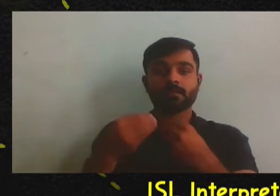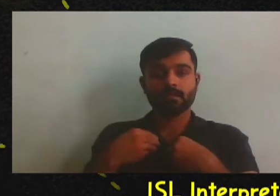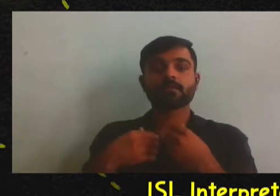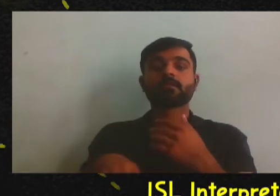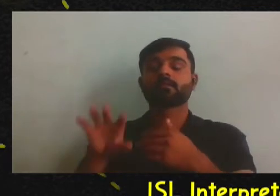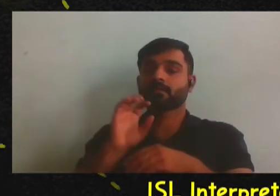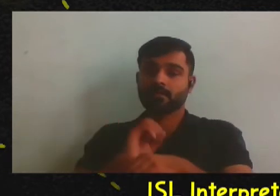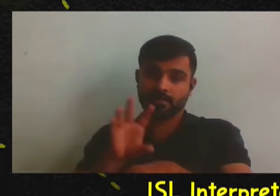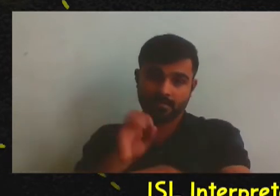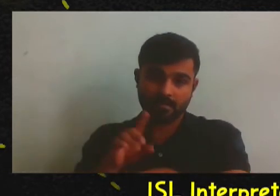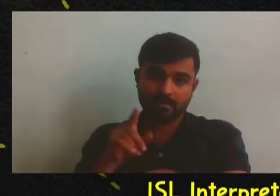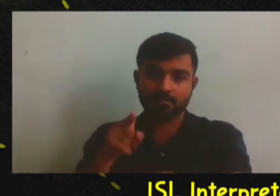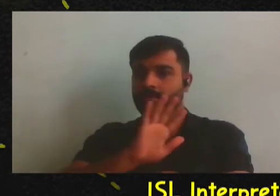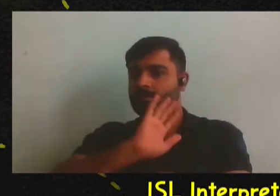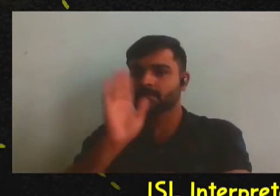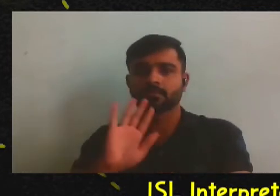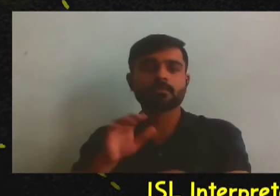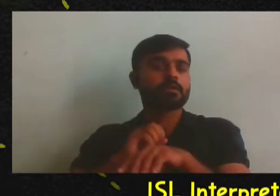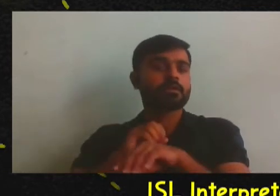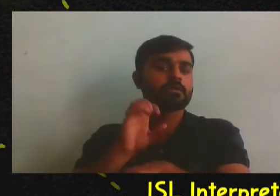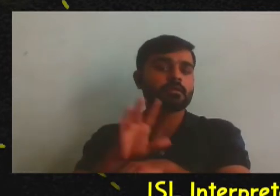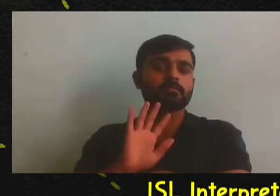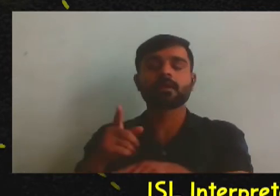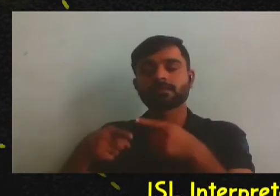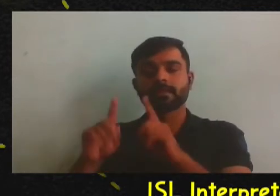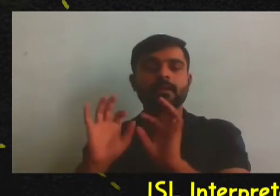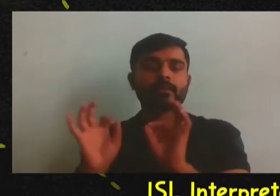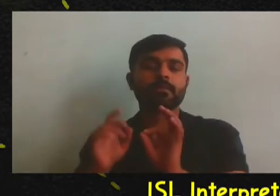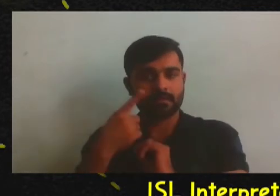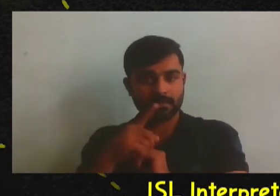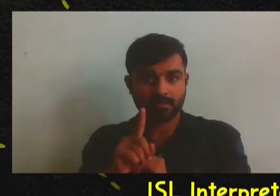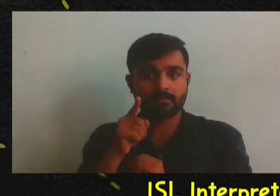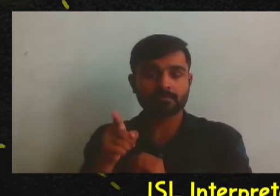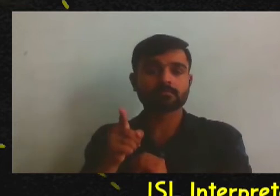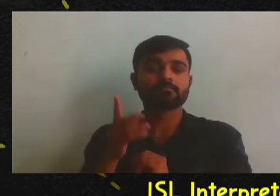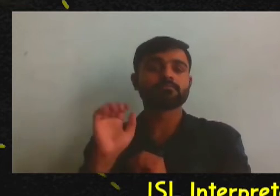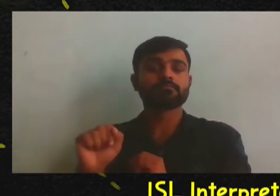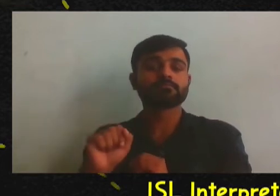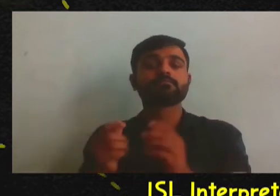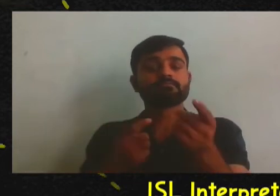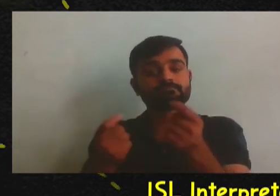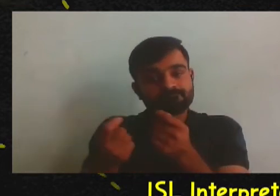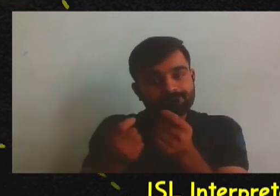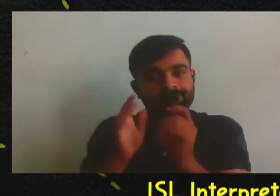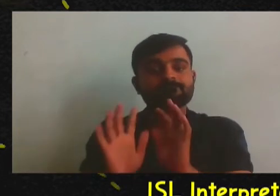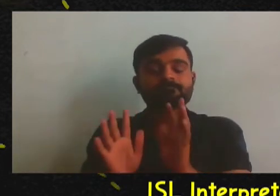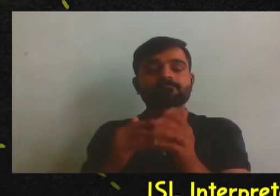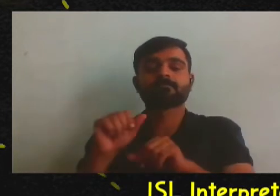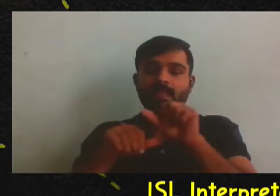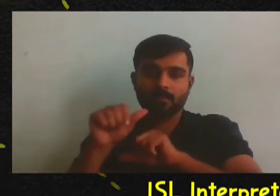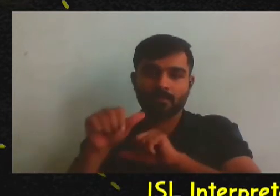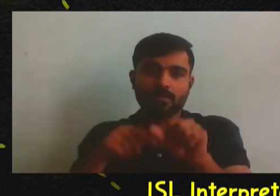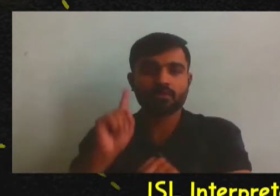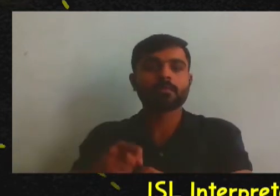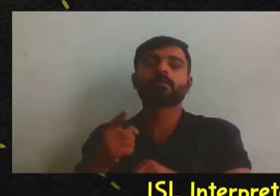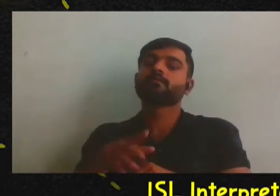counseling is not the counseling itself, right? They're only facilitating a process. So you might